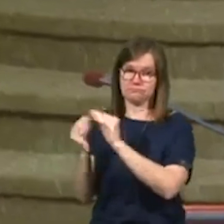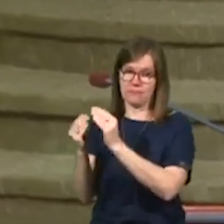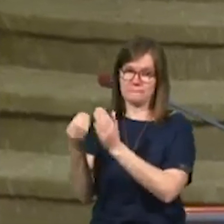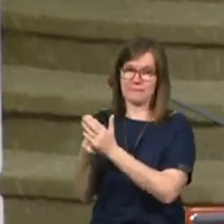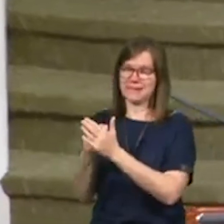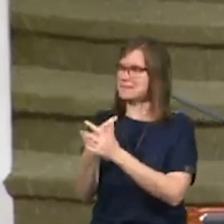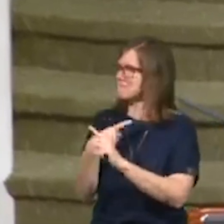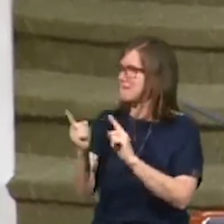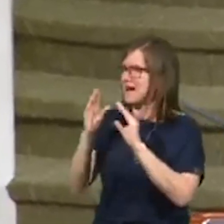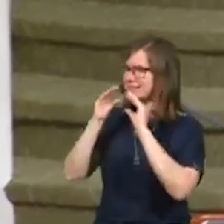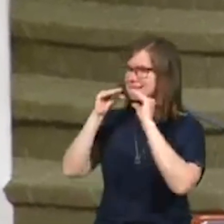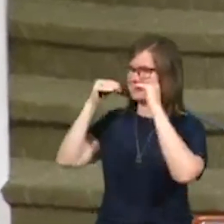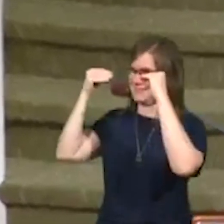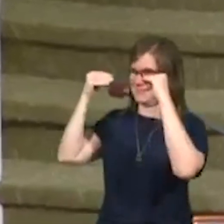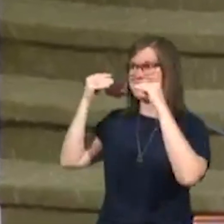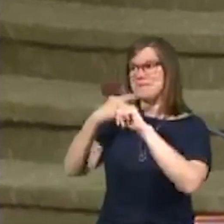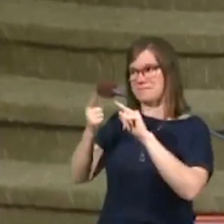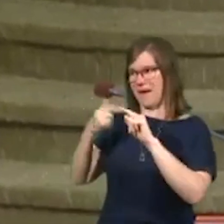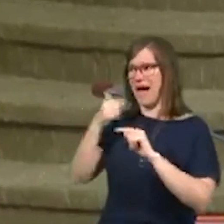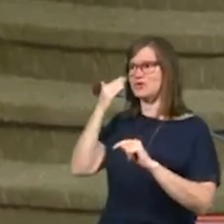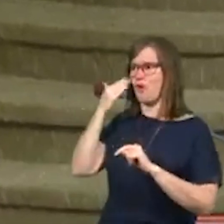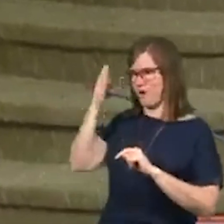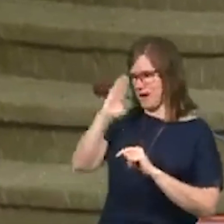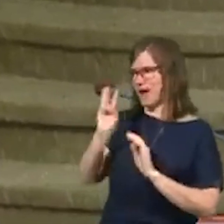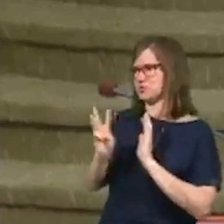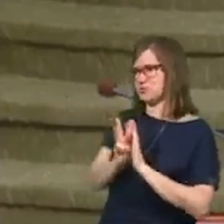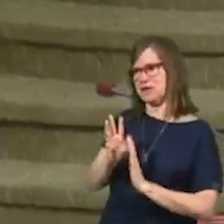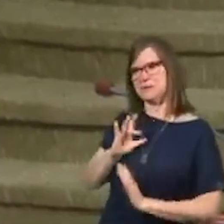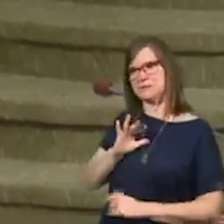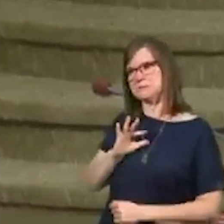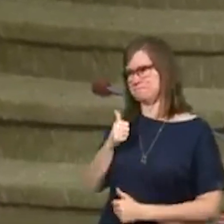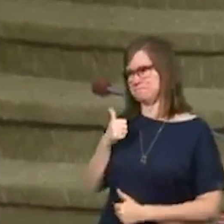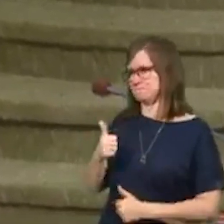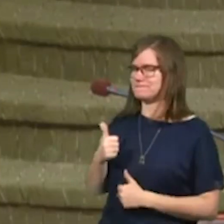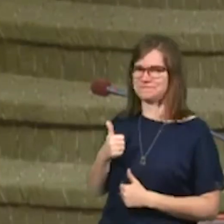a big old smile across the state, but I know I'm in the will of God. This is great.